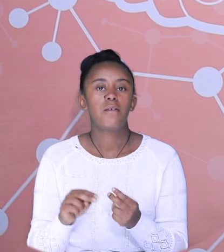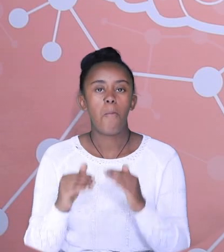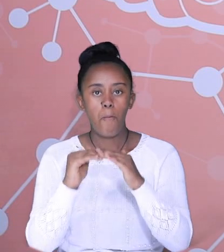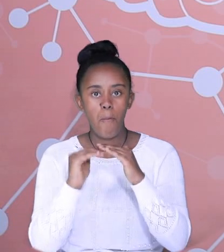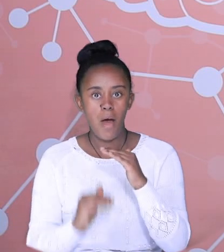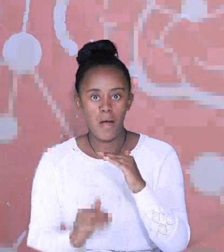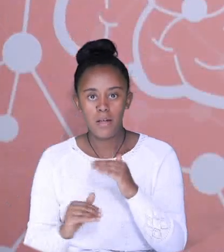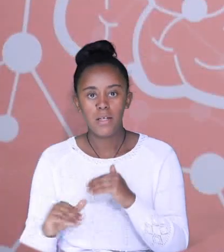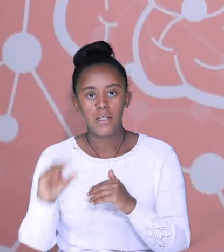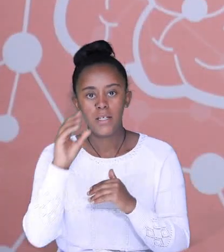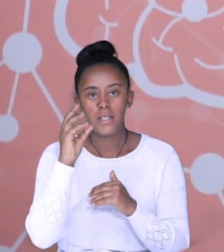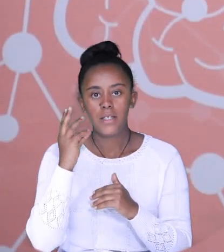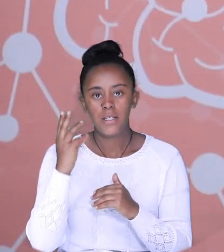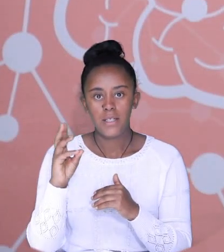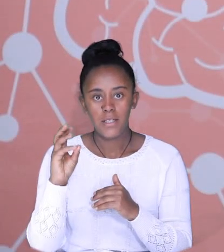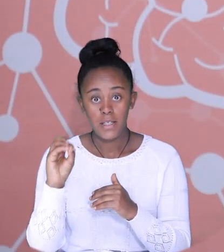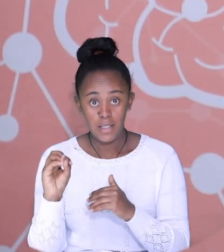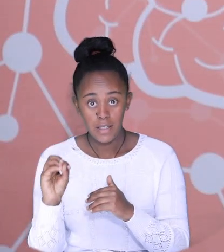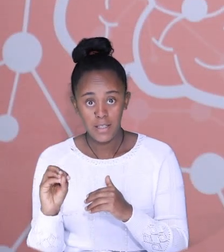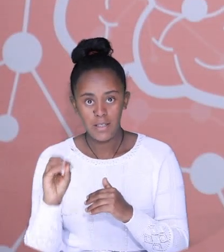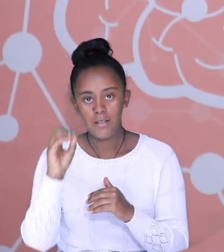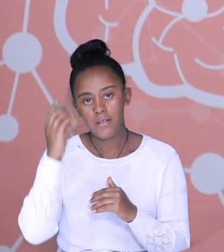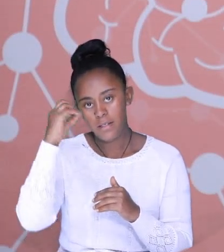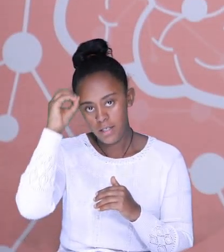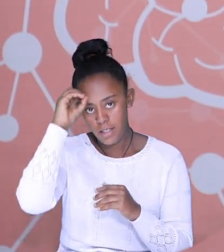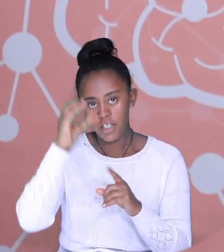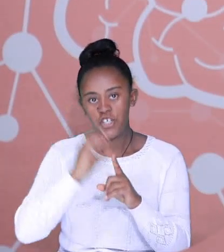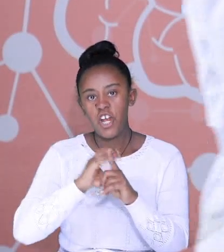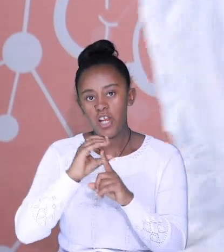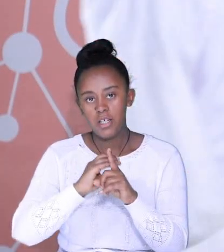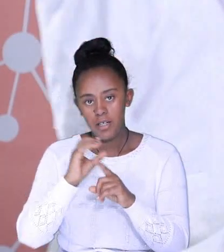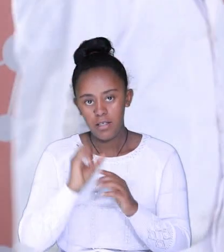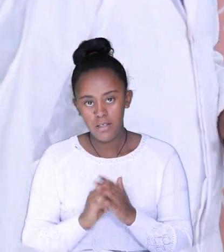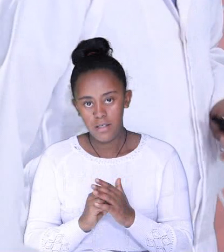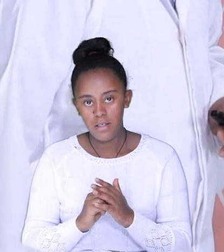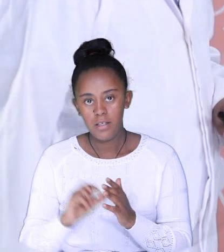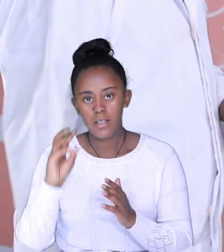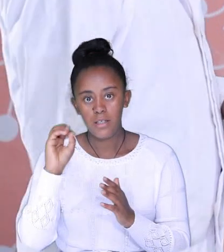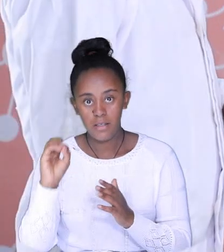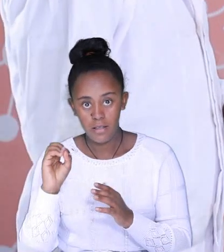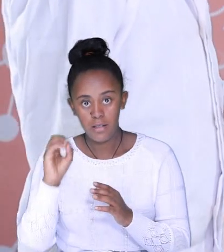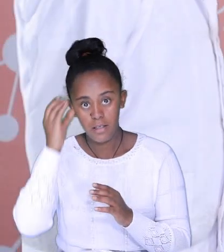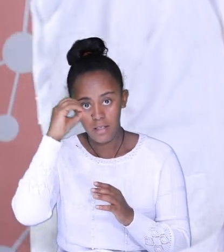minus 60 degree Celsius.